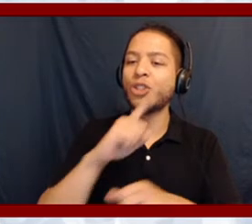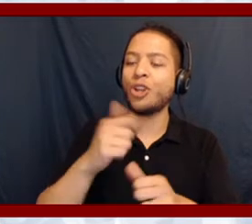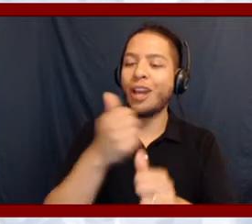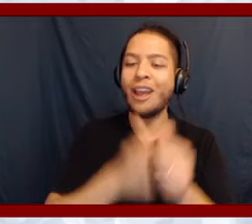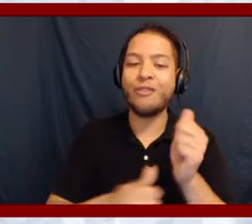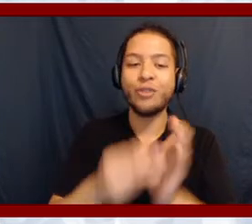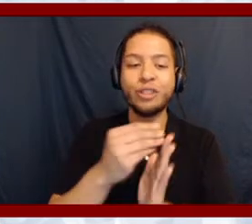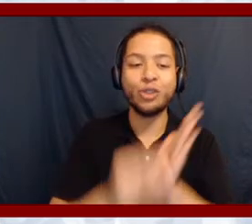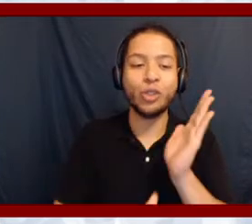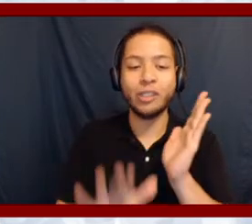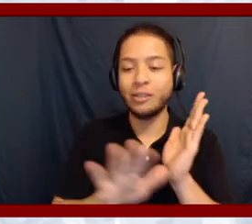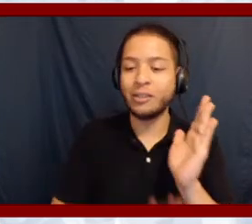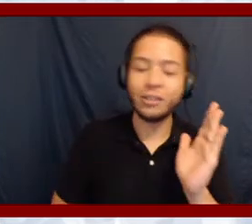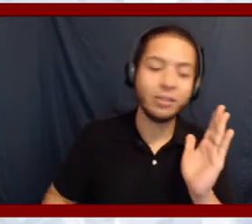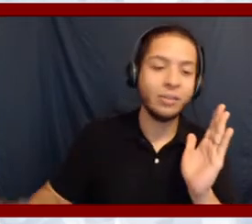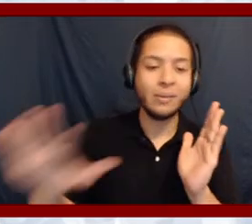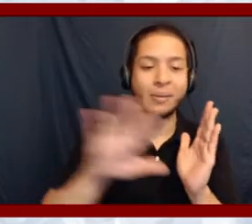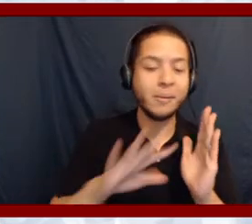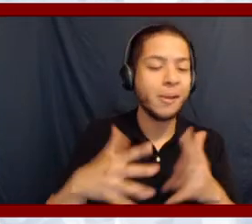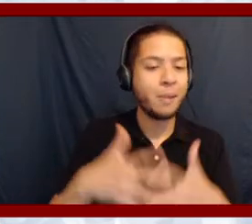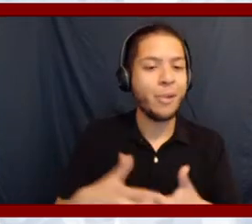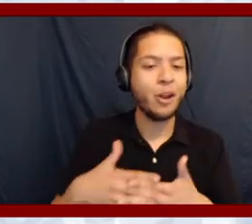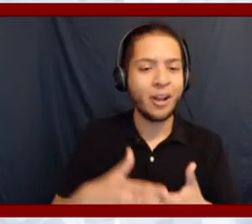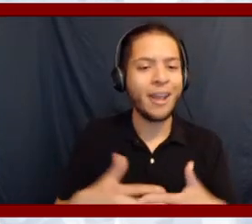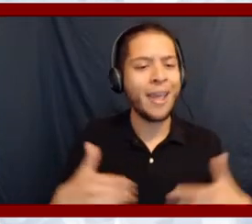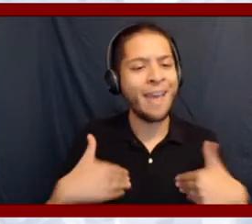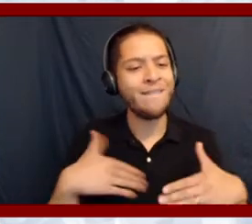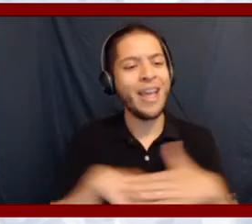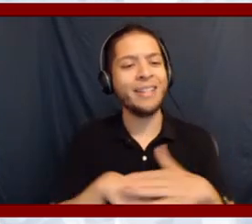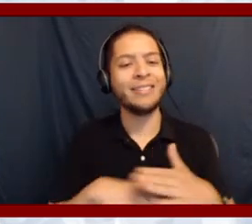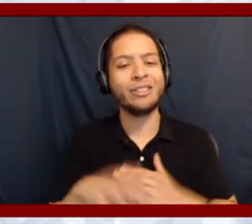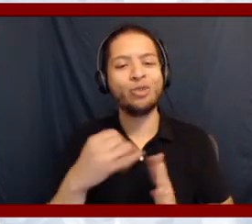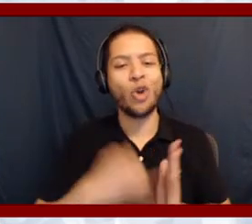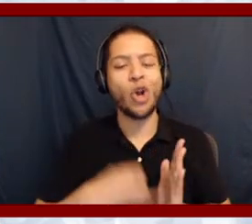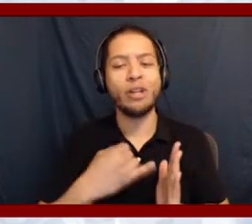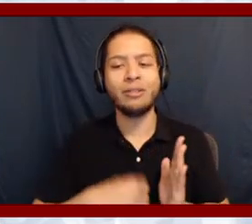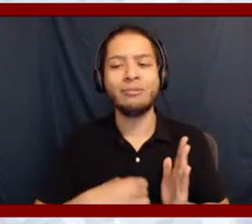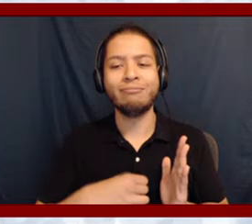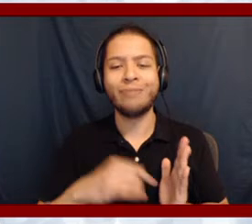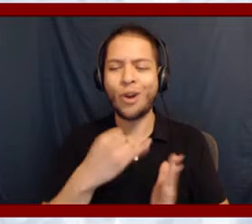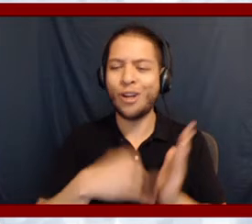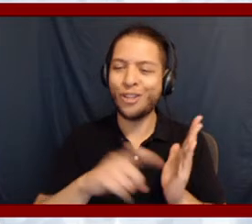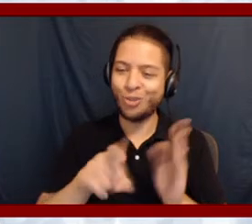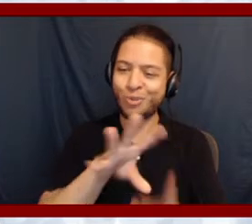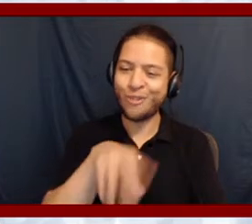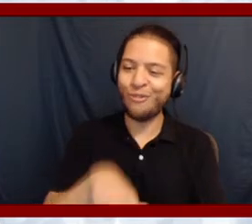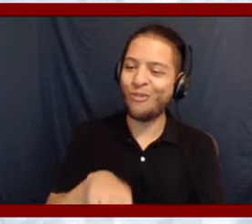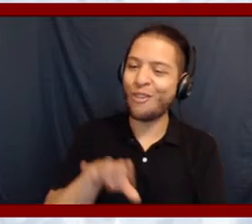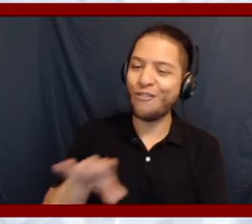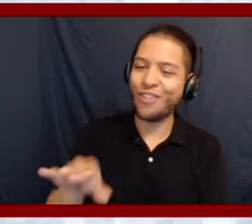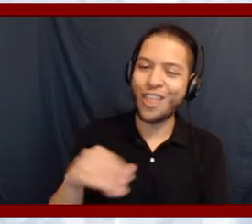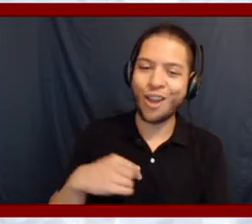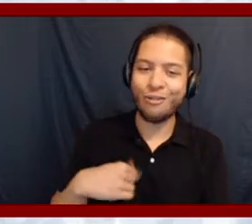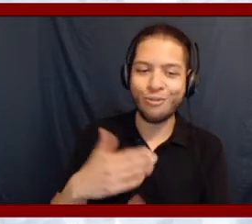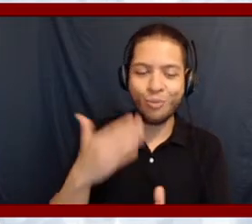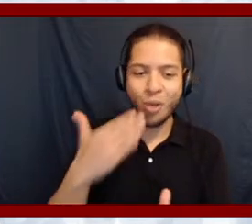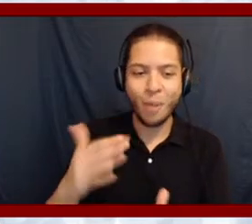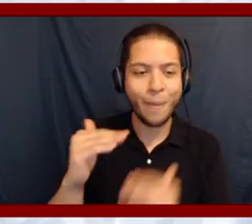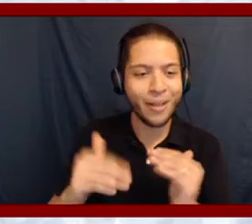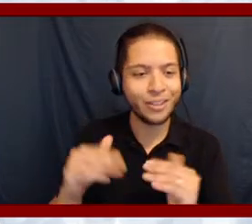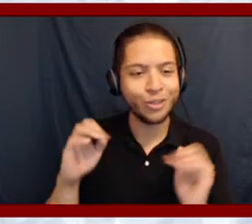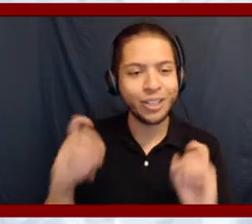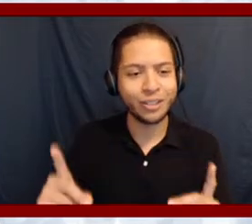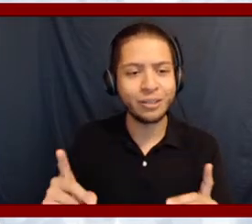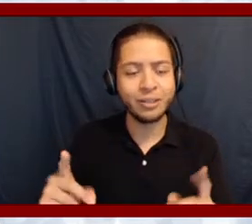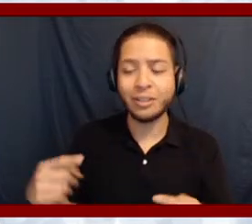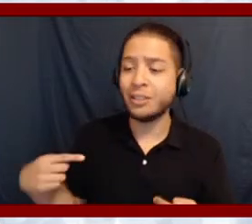to the arts as part of a well-rounded education. Since 2005, the NEA has been a proud partner of Poetry Out